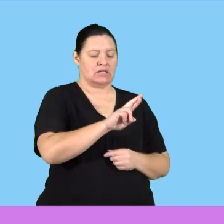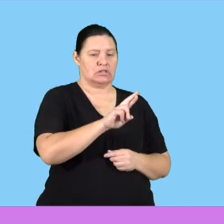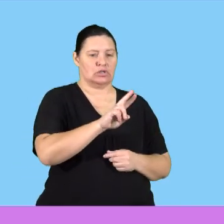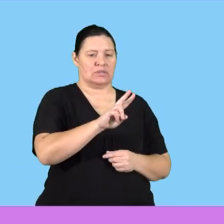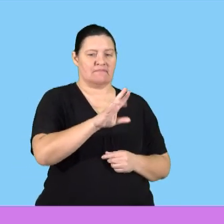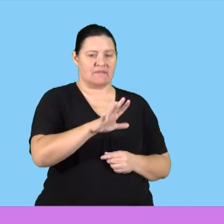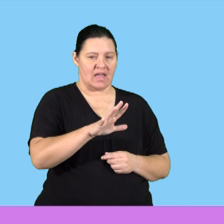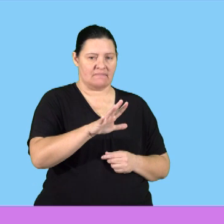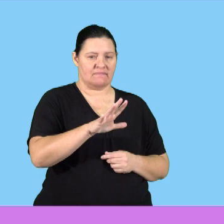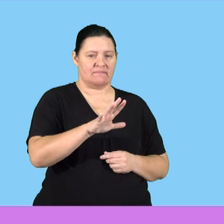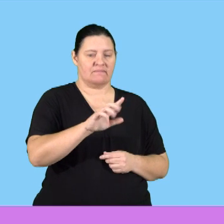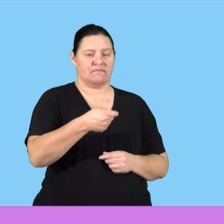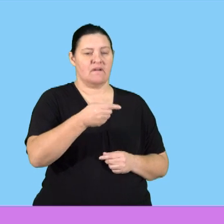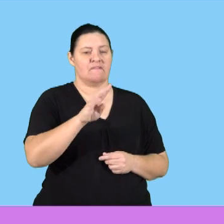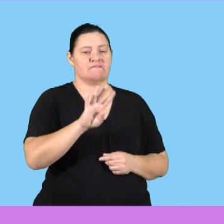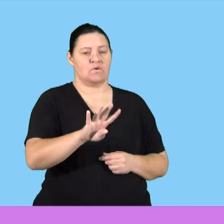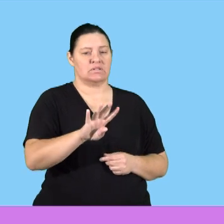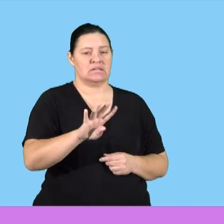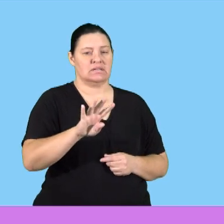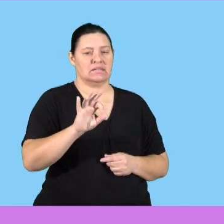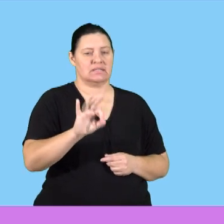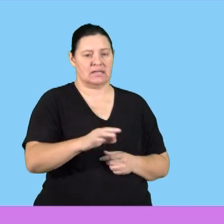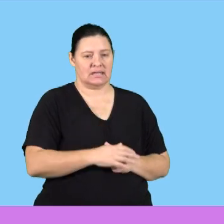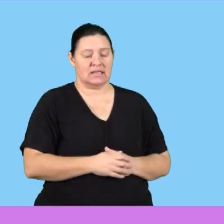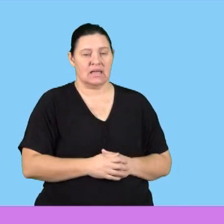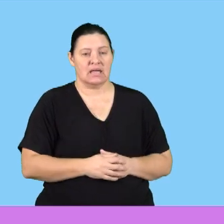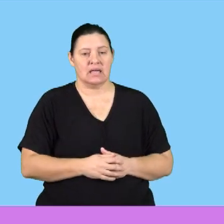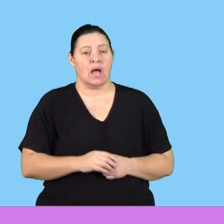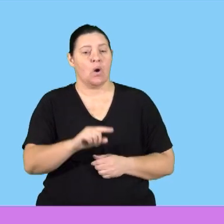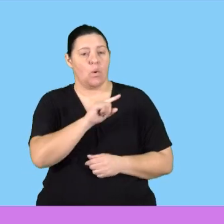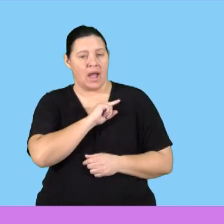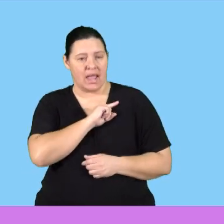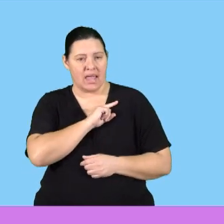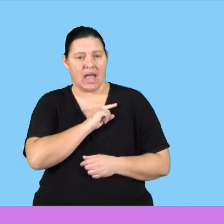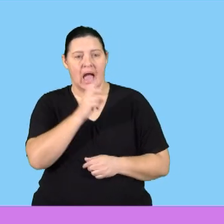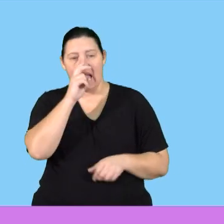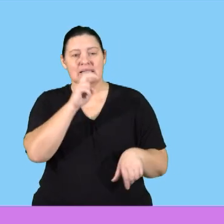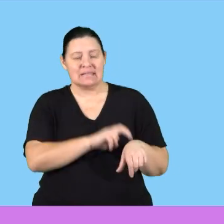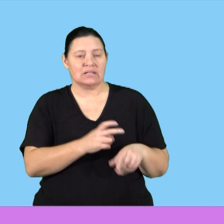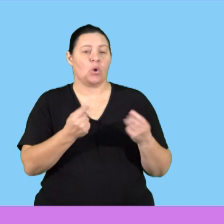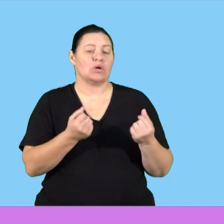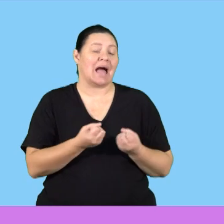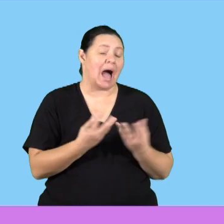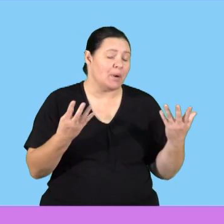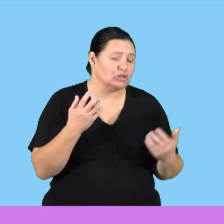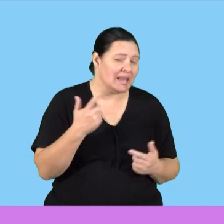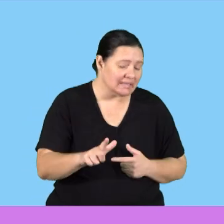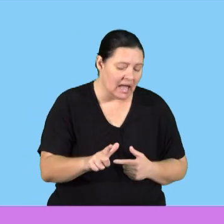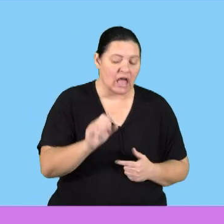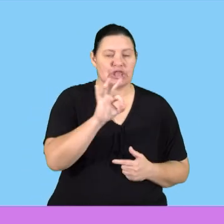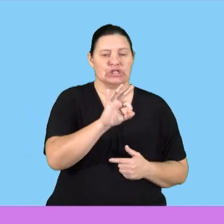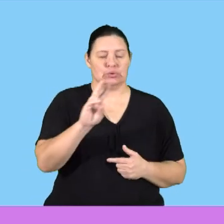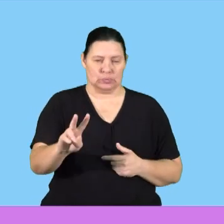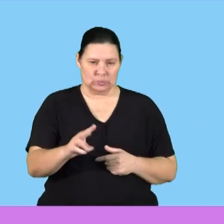I'm getting is 25 rand 43. Therefore, because I need the cost